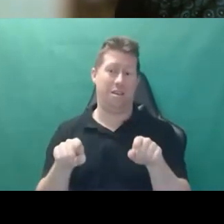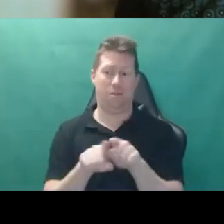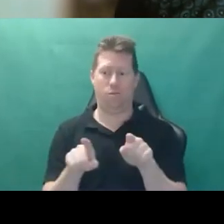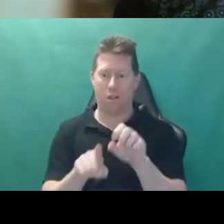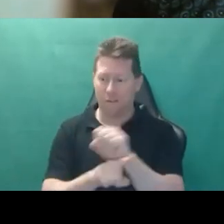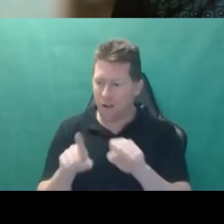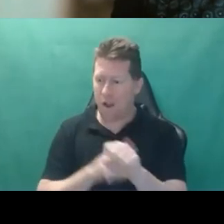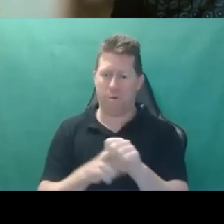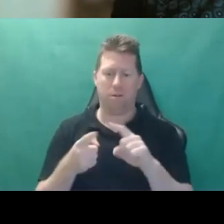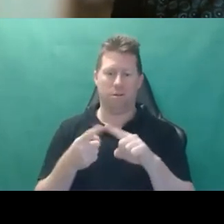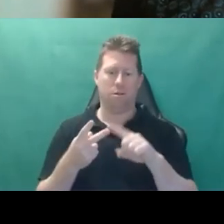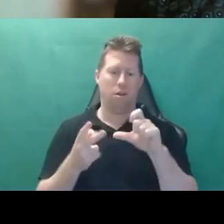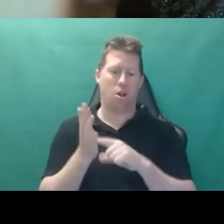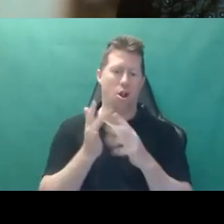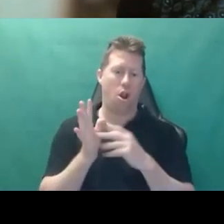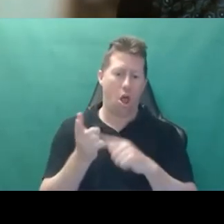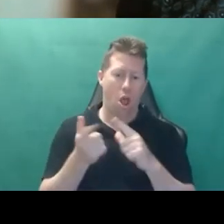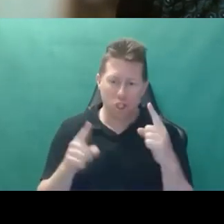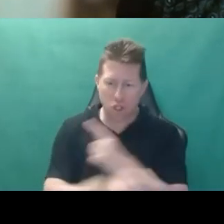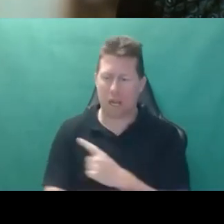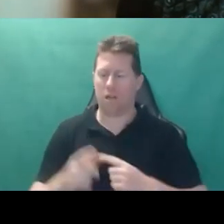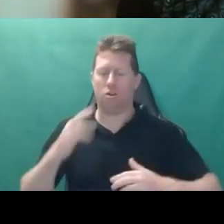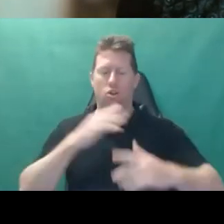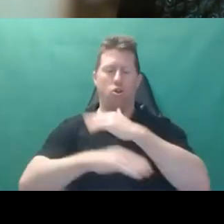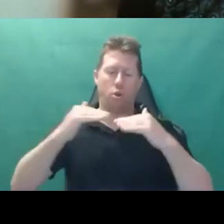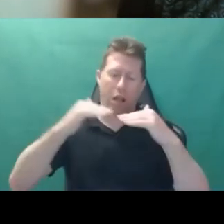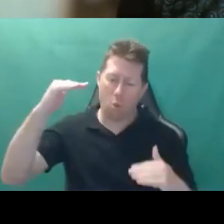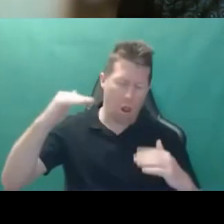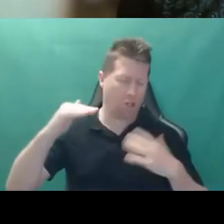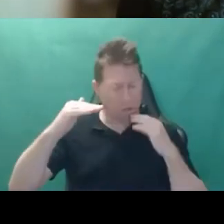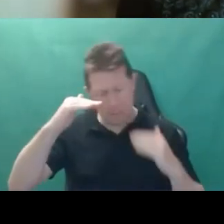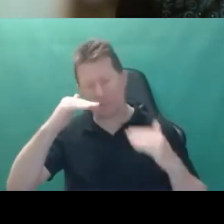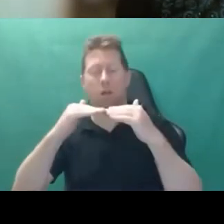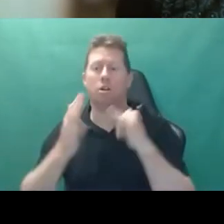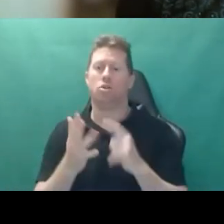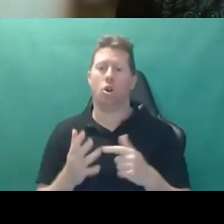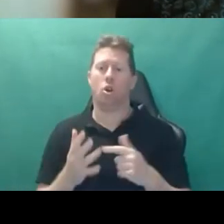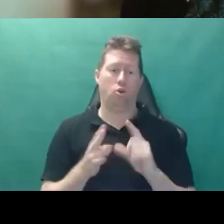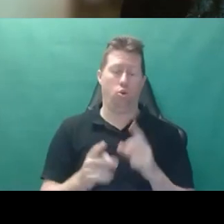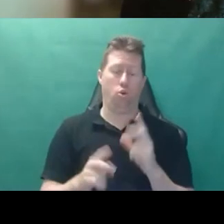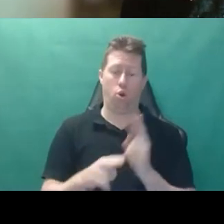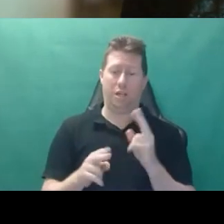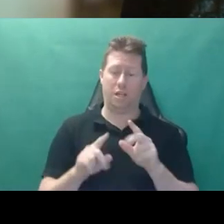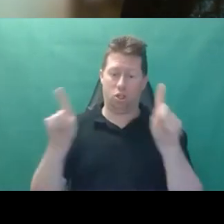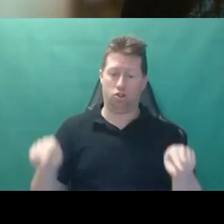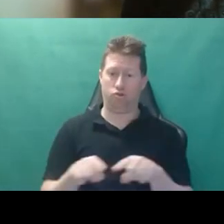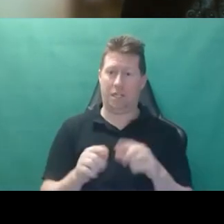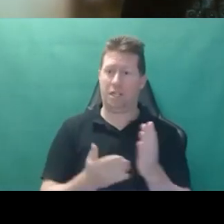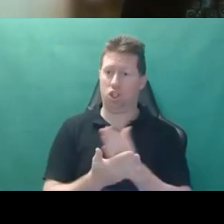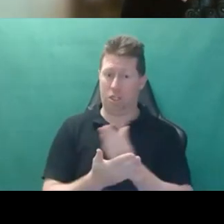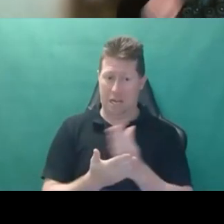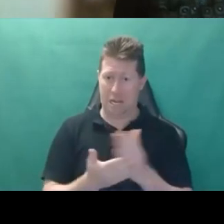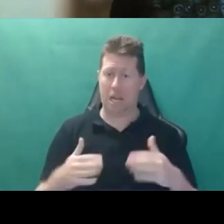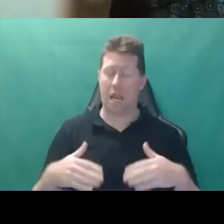climate change, social inequality, um, yeah. So I'm just going to do a screen share now. And then after,